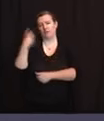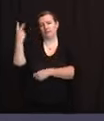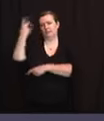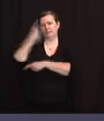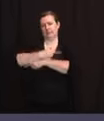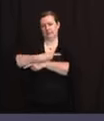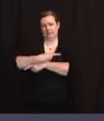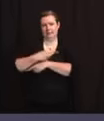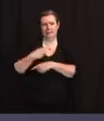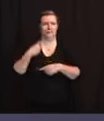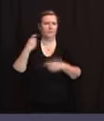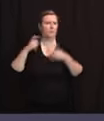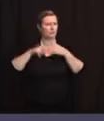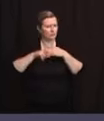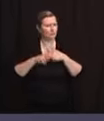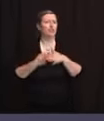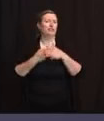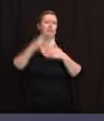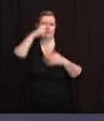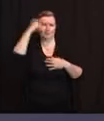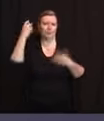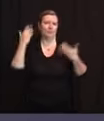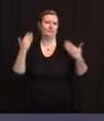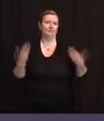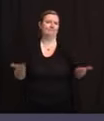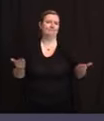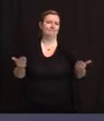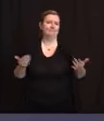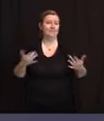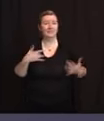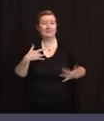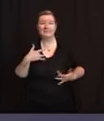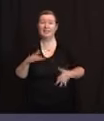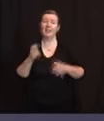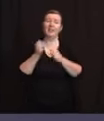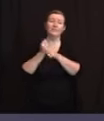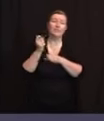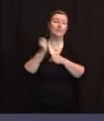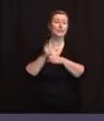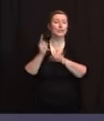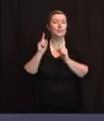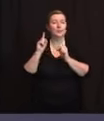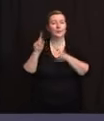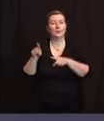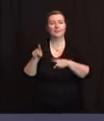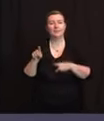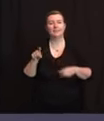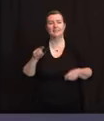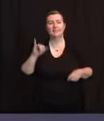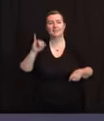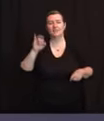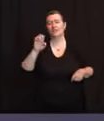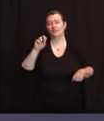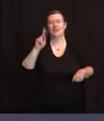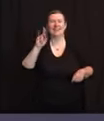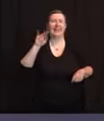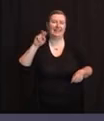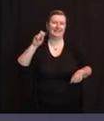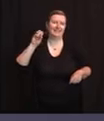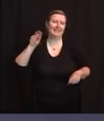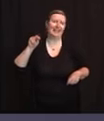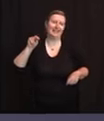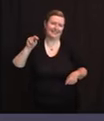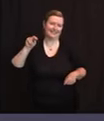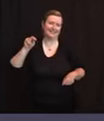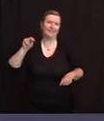summer. Normally it'd be at Jenkinson's tomorrow. I'm not going to be at Jenkinson's tomorrow, but I will be on the